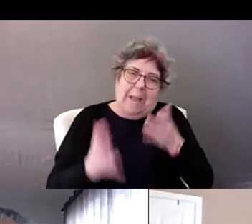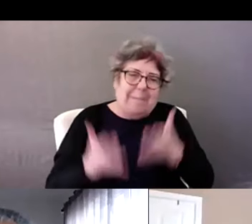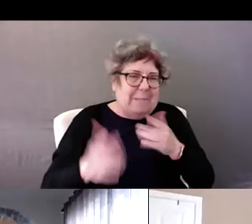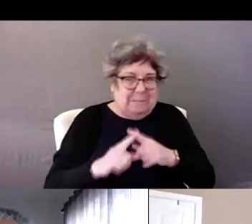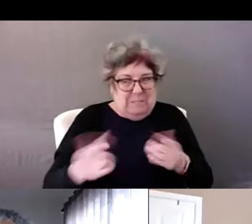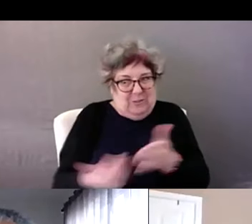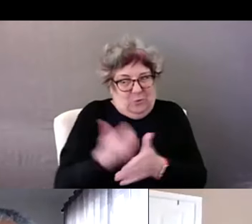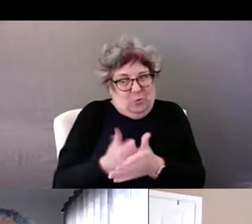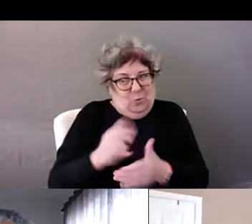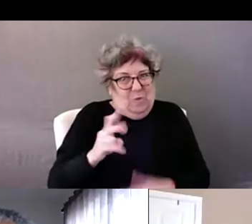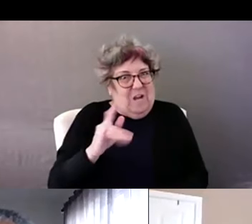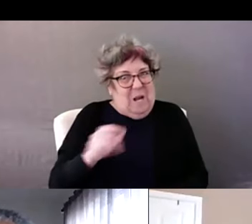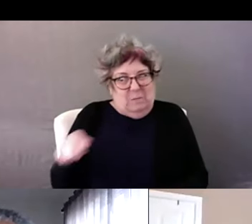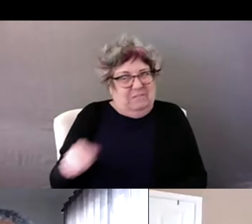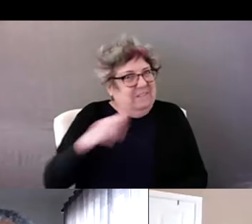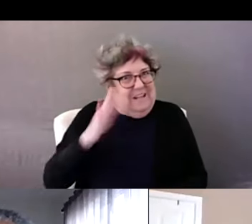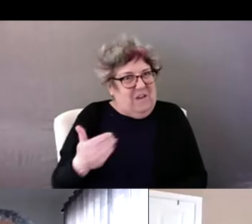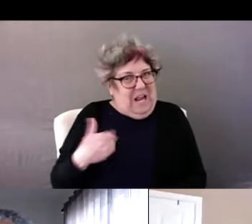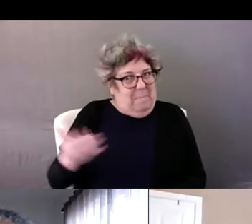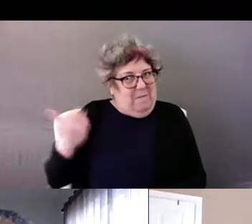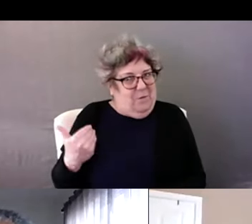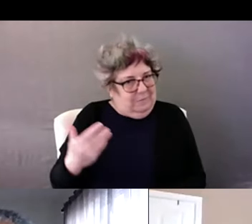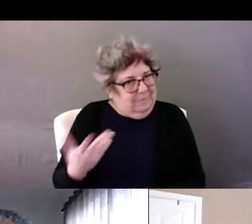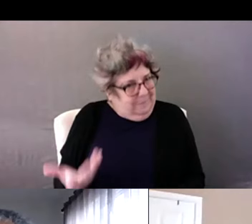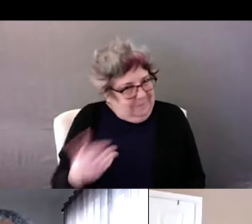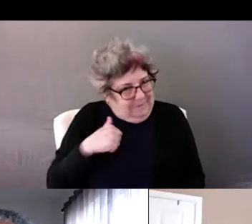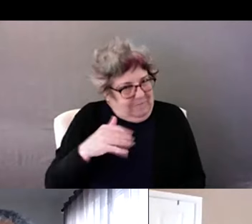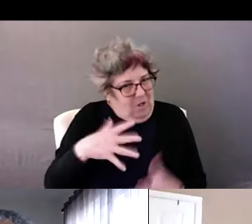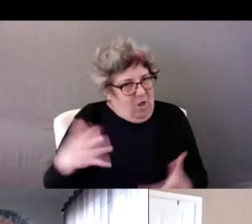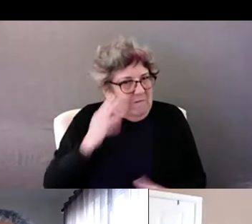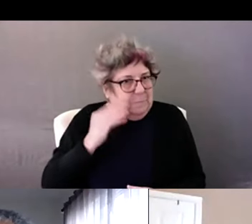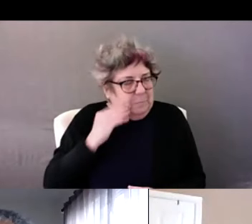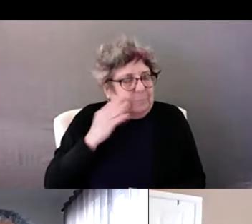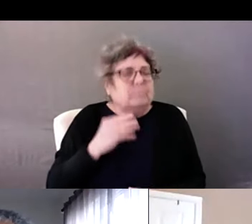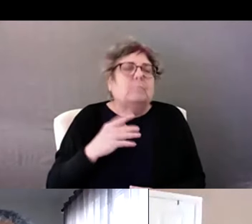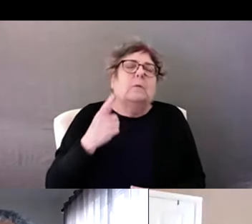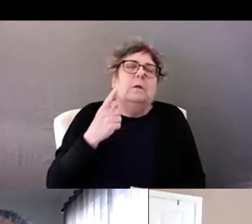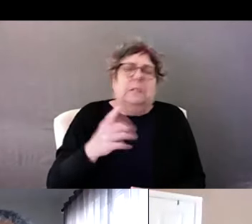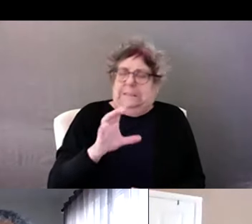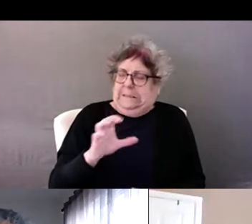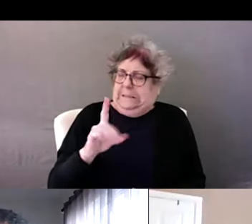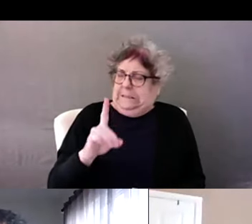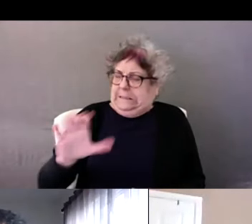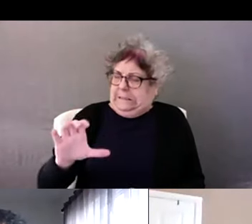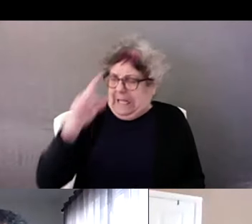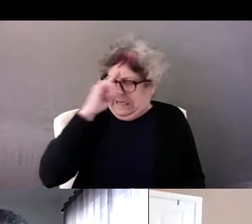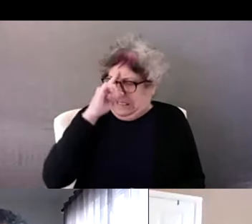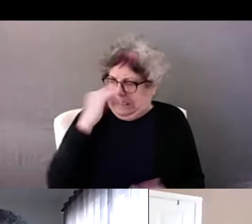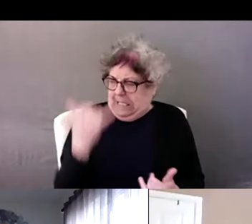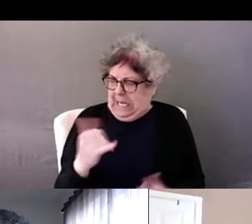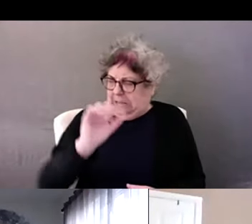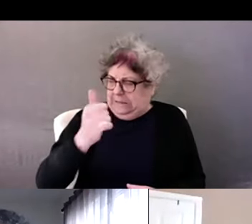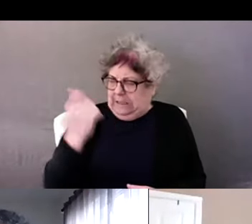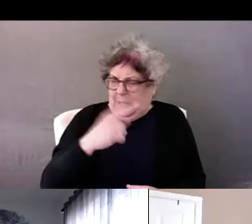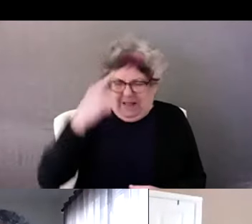enough experience yet to know what to do. So the CDC has recommended what you described is some period, and I believe it is now 10 days, although at one point it was